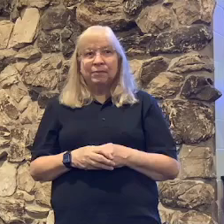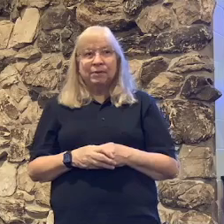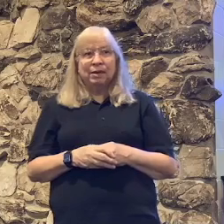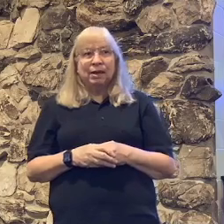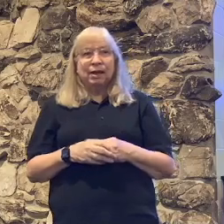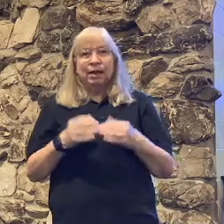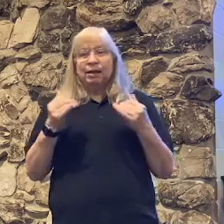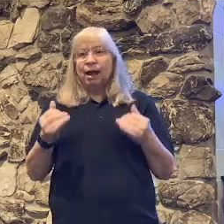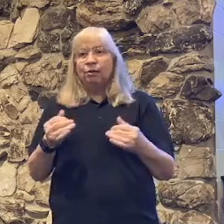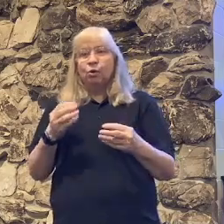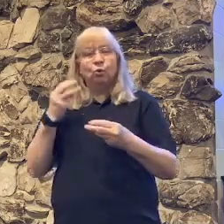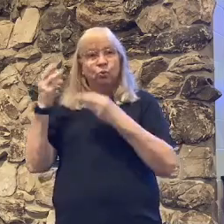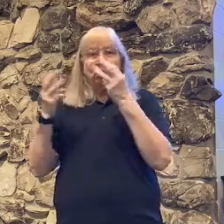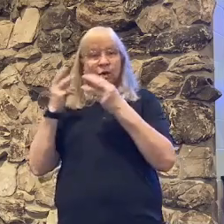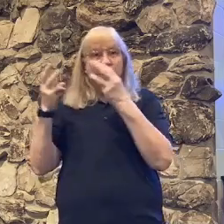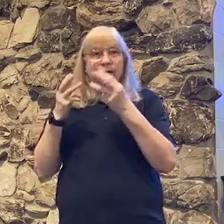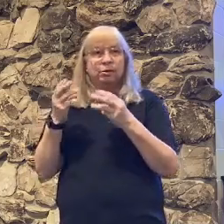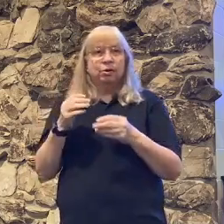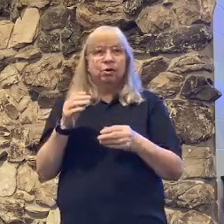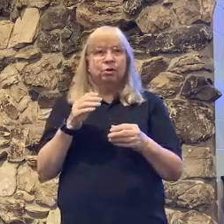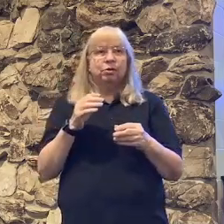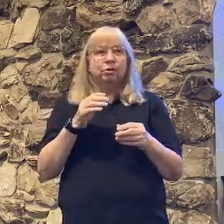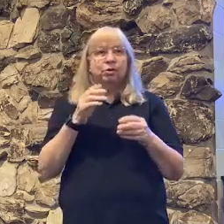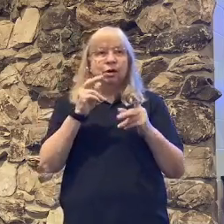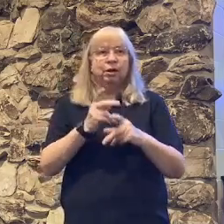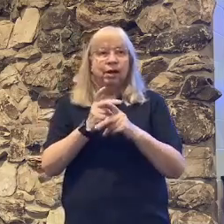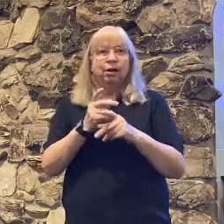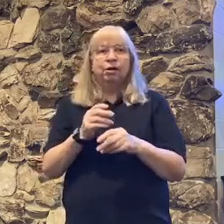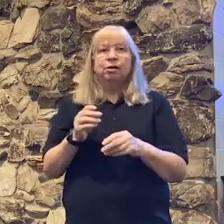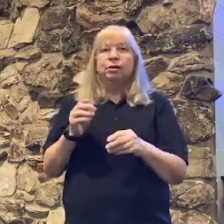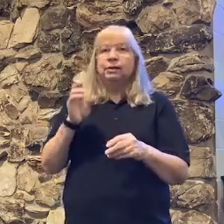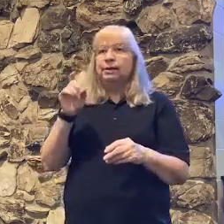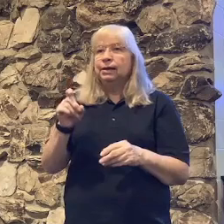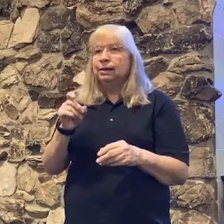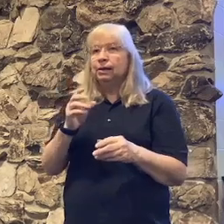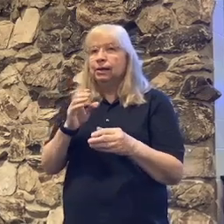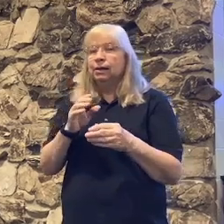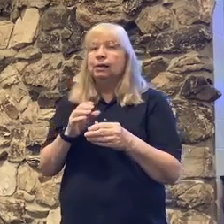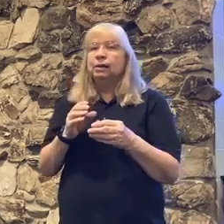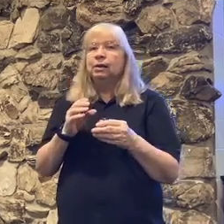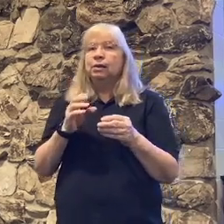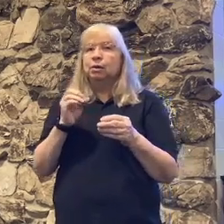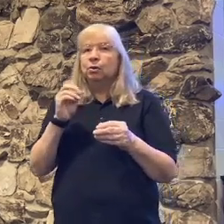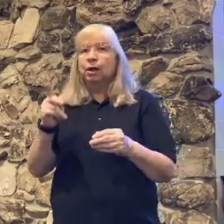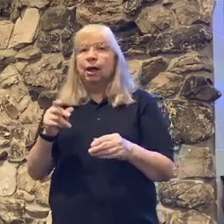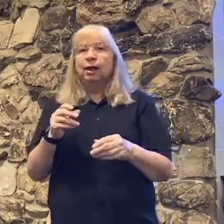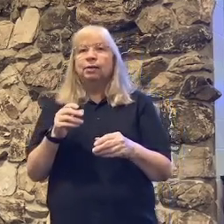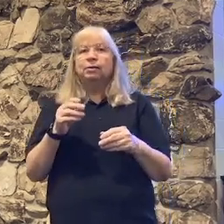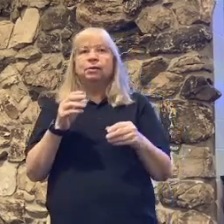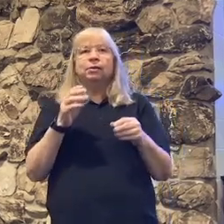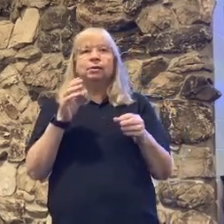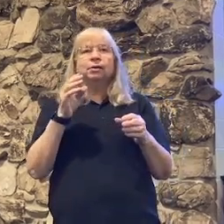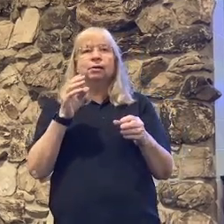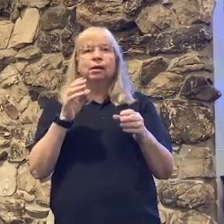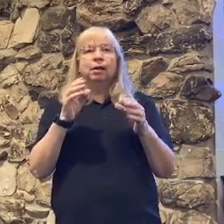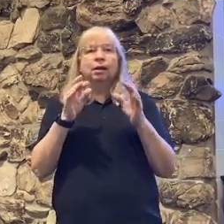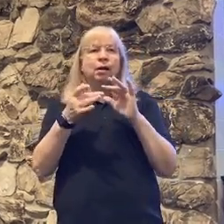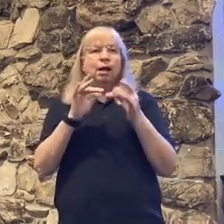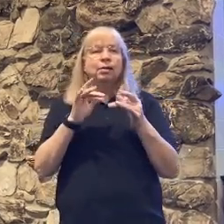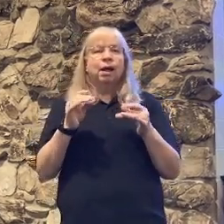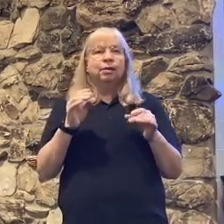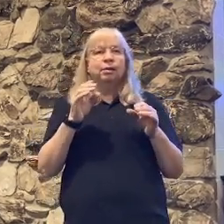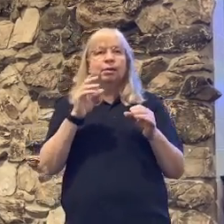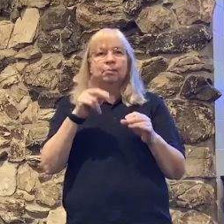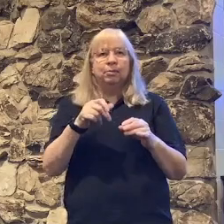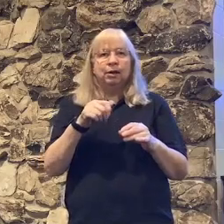Yeah, don't worry. All your pastoral care needs are covered. If something happens, contact the staff parish member. They know